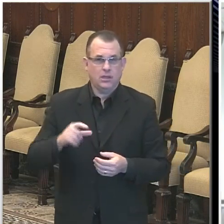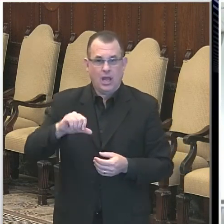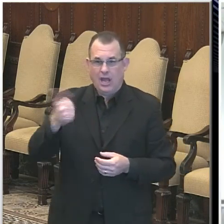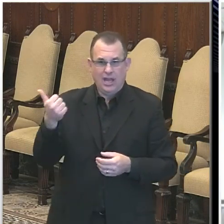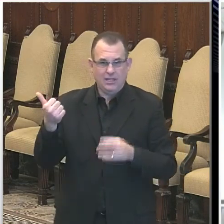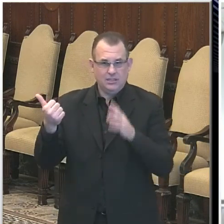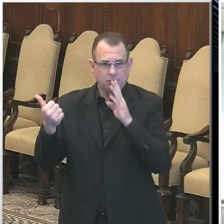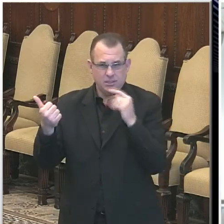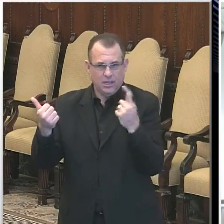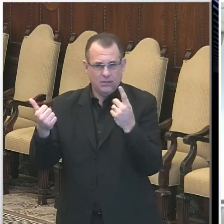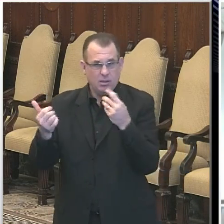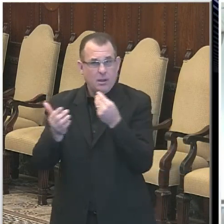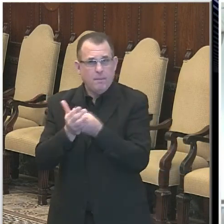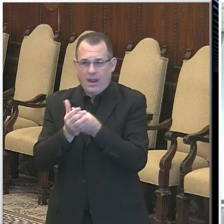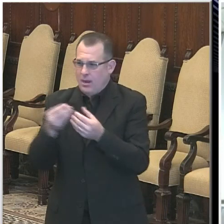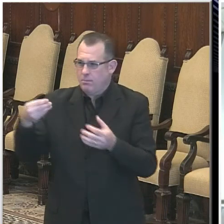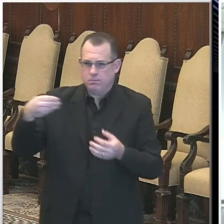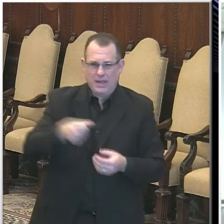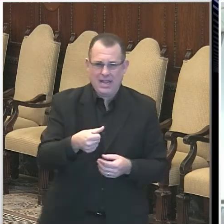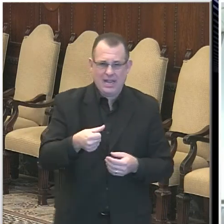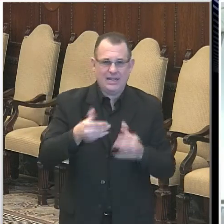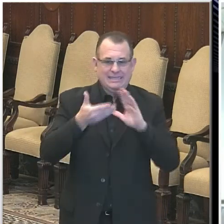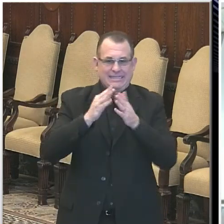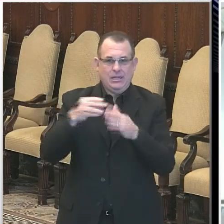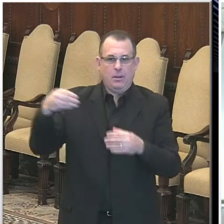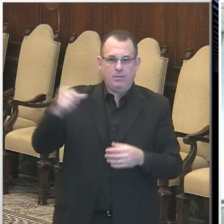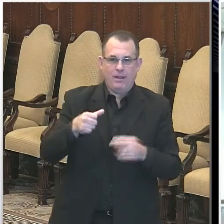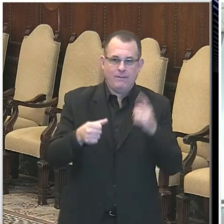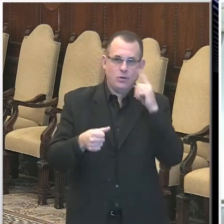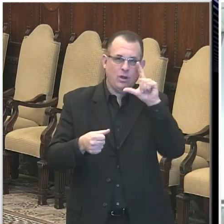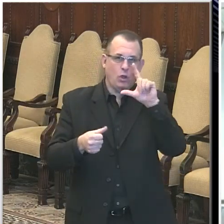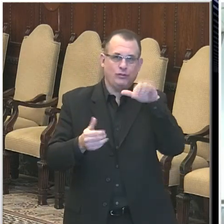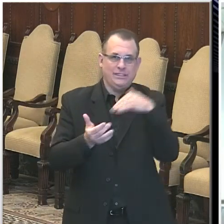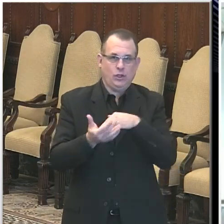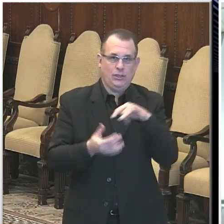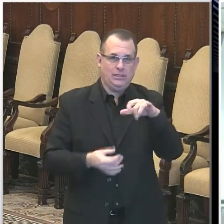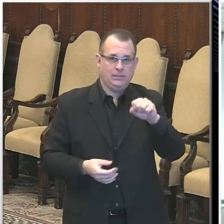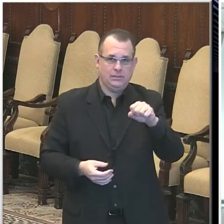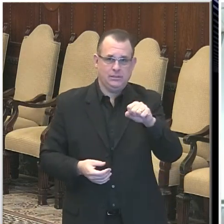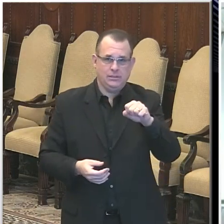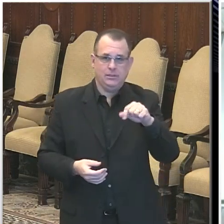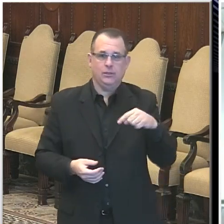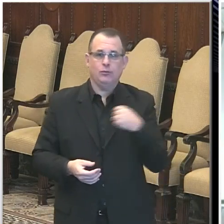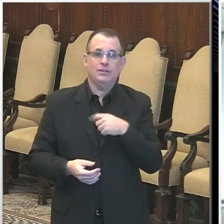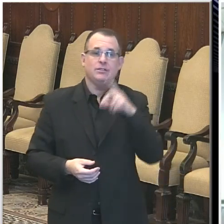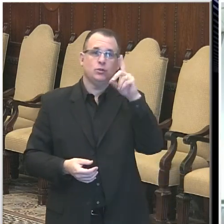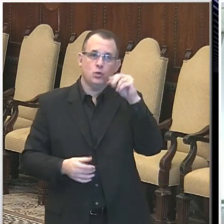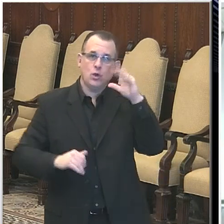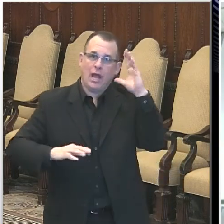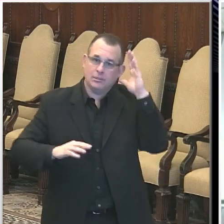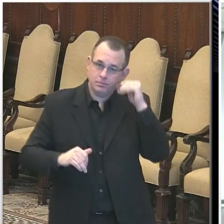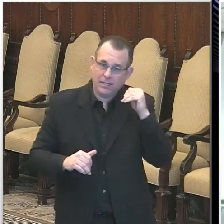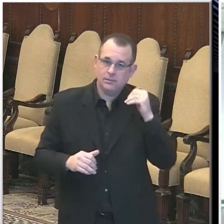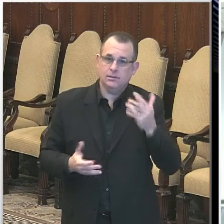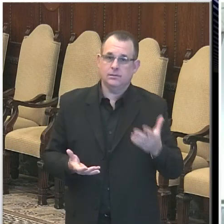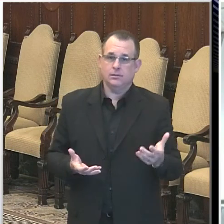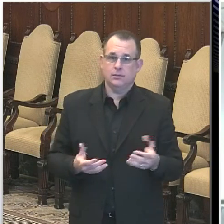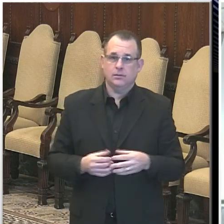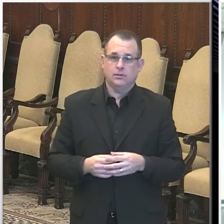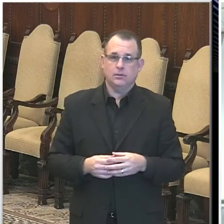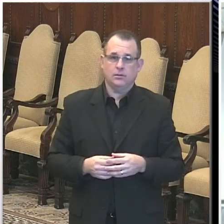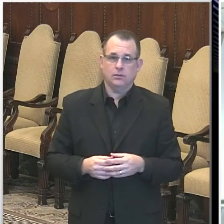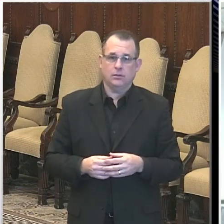city is paying for that hospital to be stood up. We do expect most, if not all, of those expenses to be